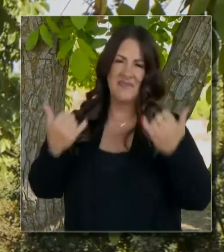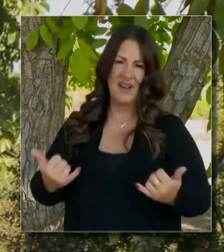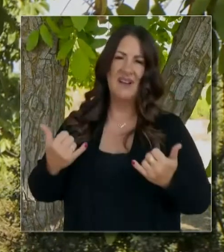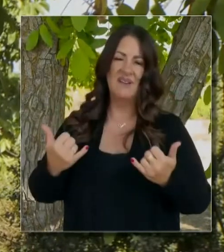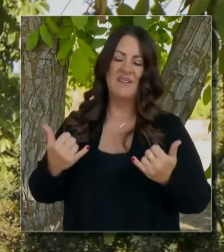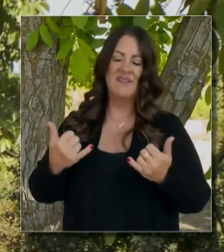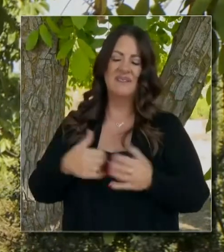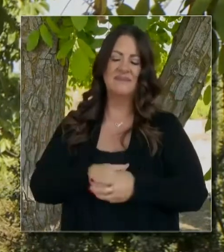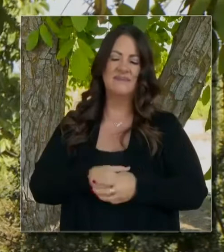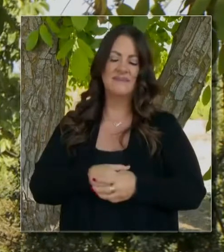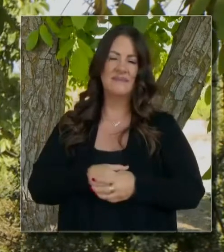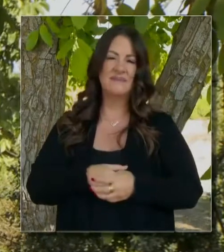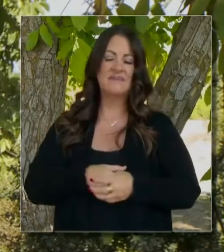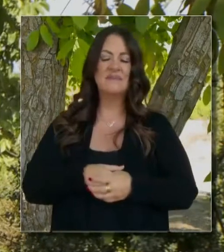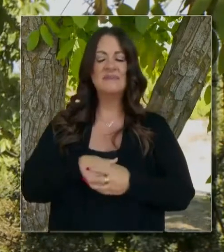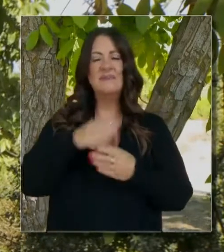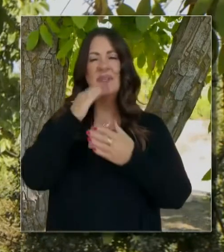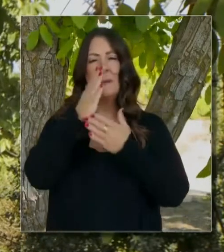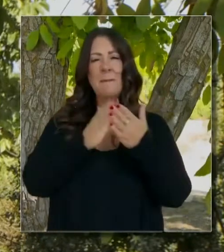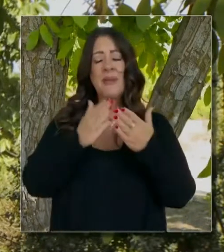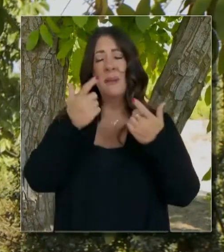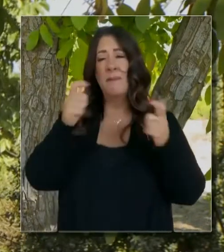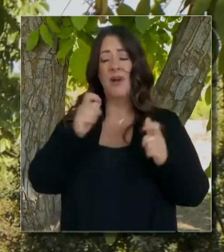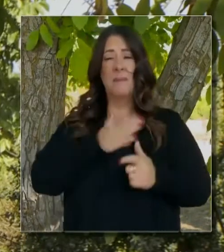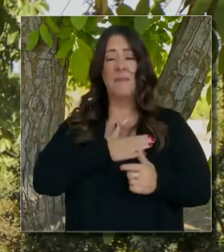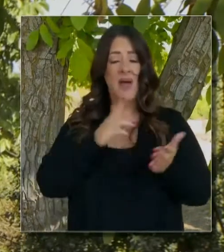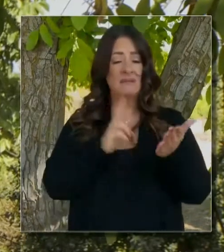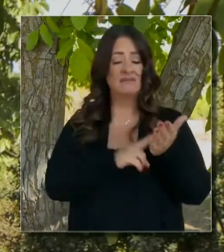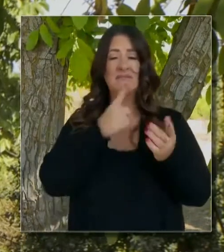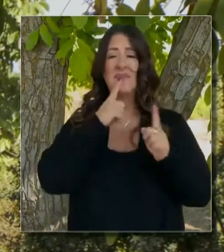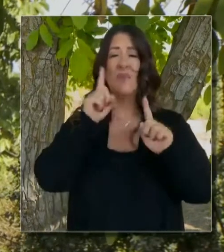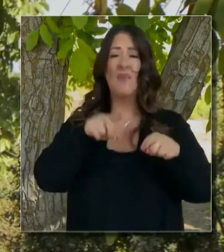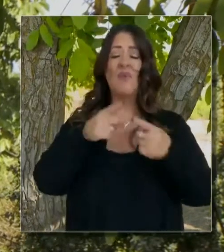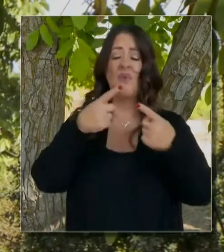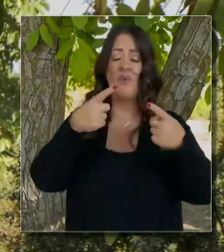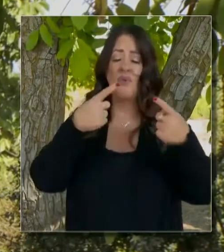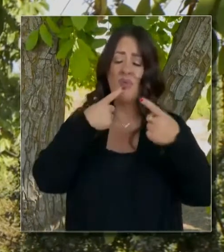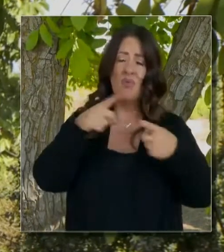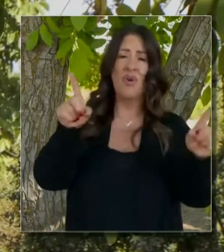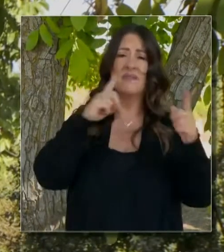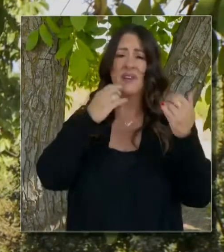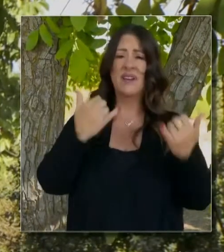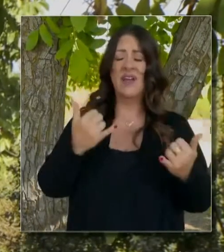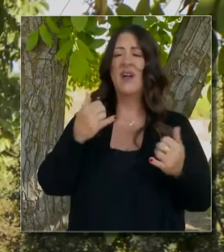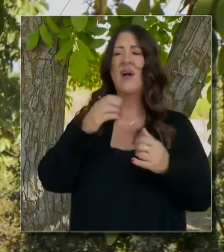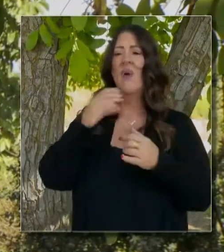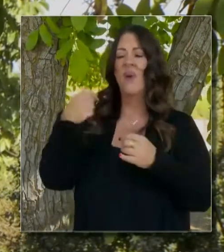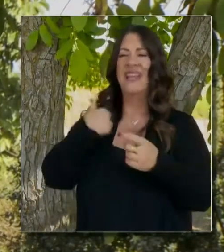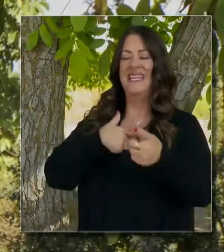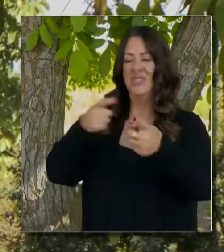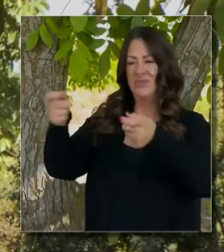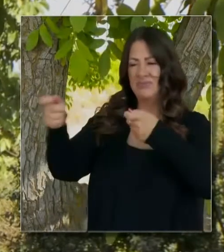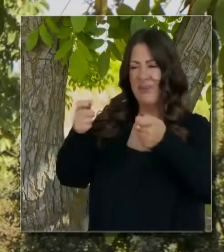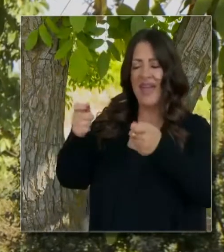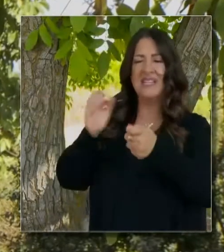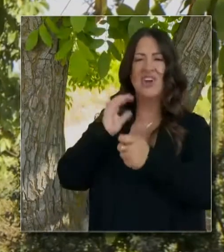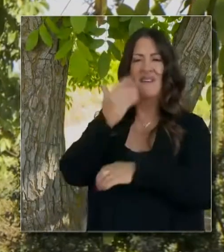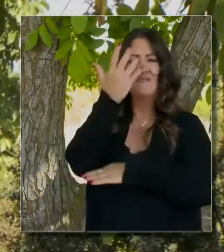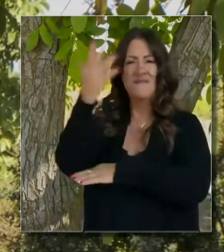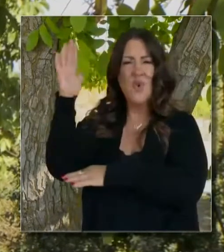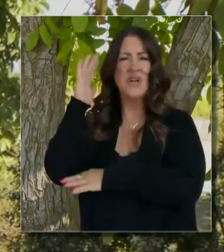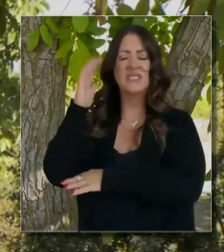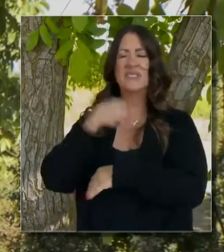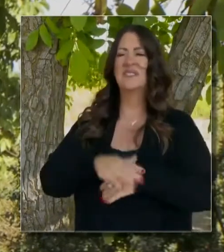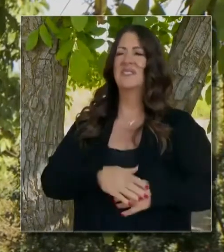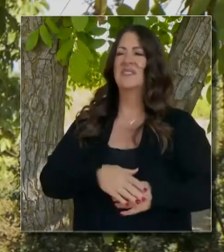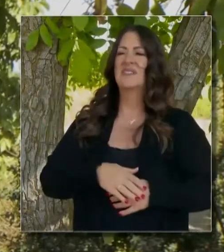that to light, because a big part of this executive order is also about active forest management, reforestation, not